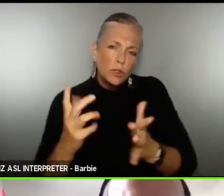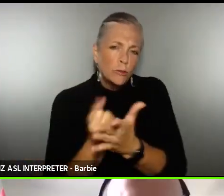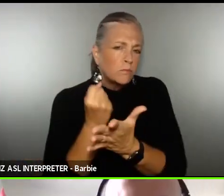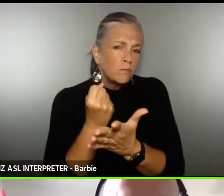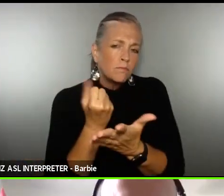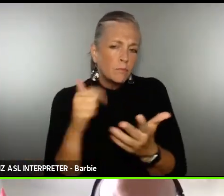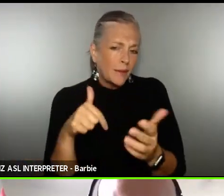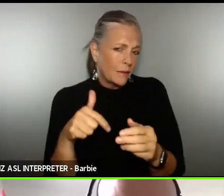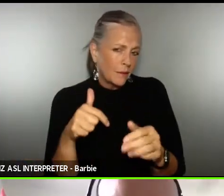Well, I think that